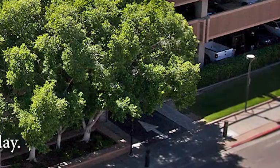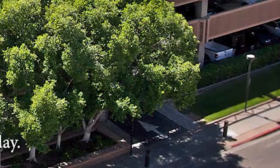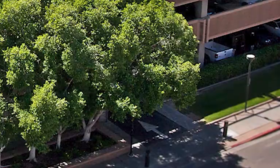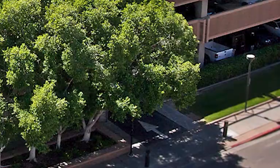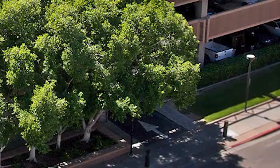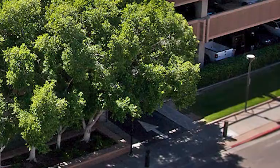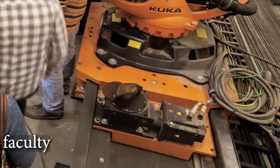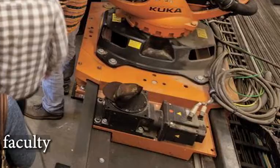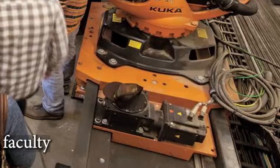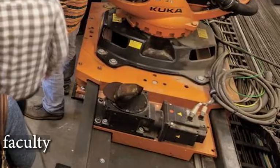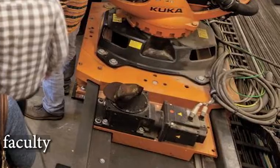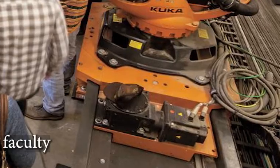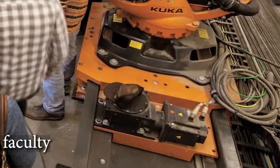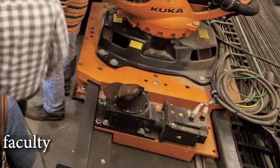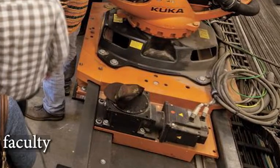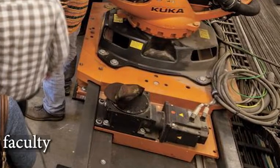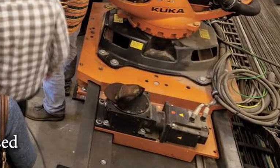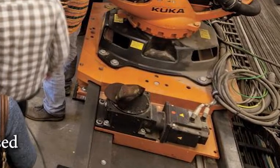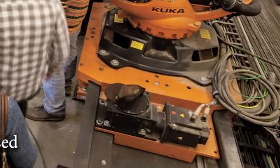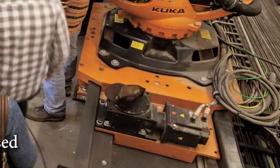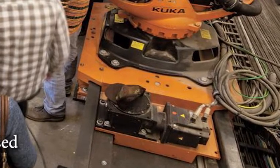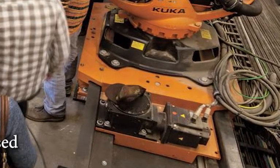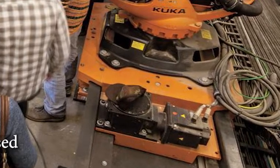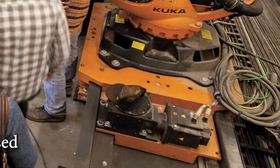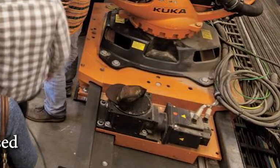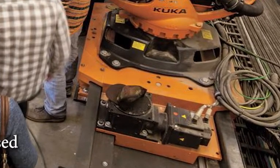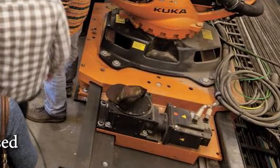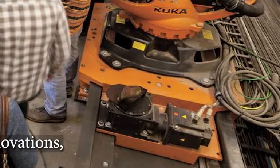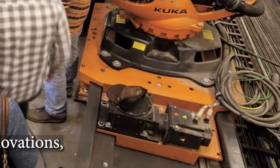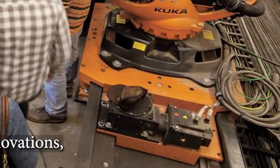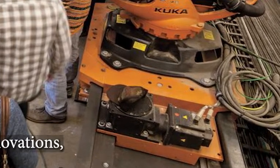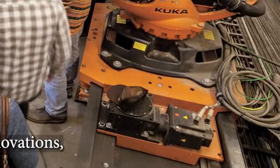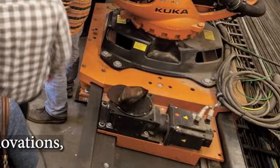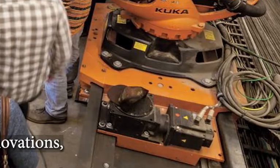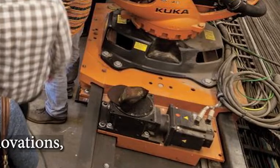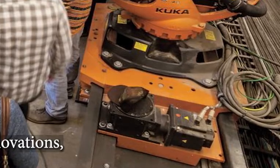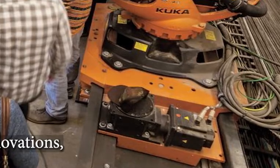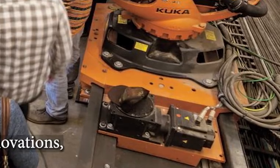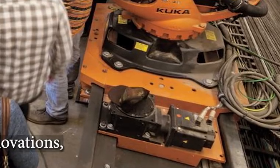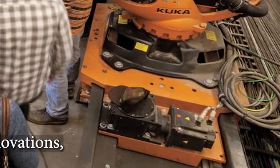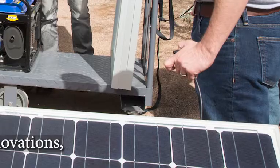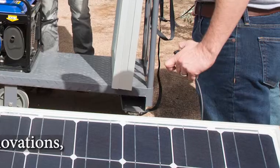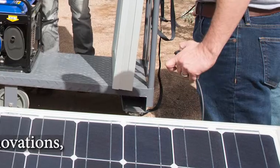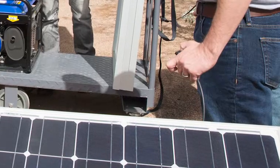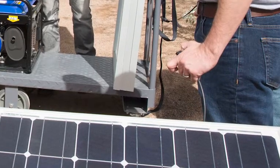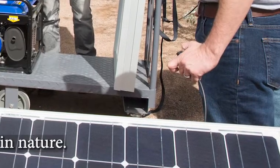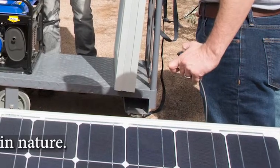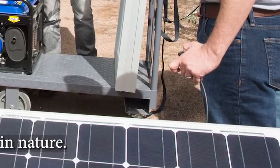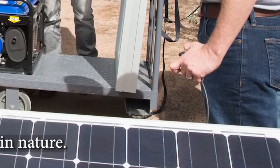today. It means that our faculty and students are exposed to these different types of